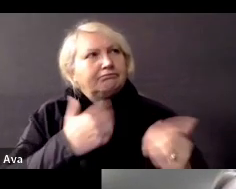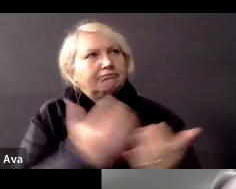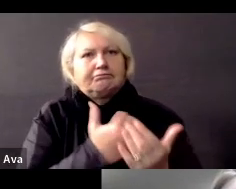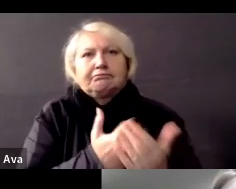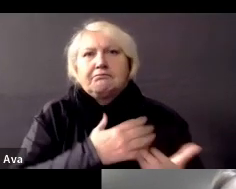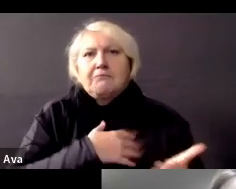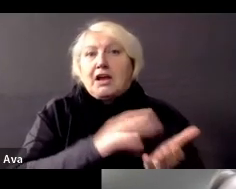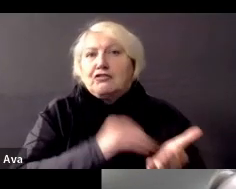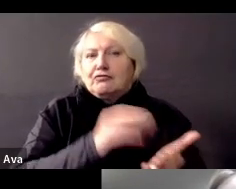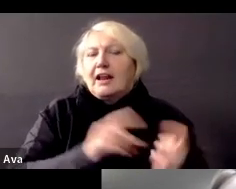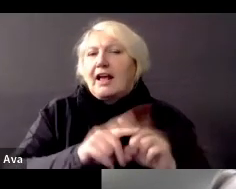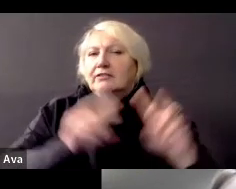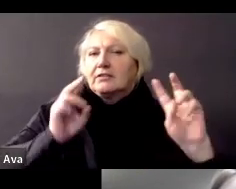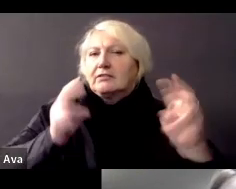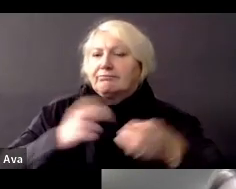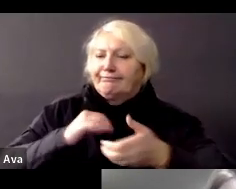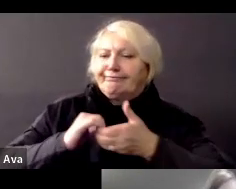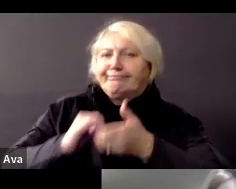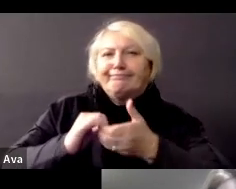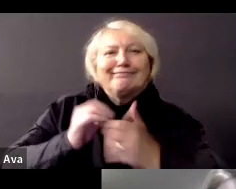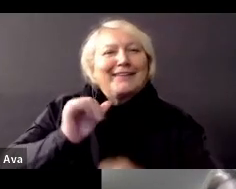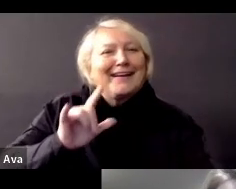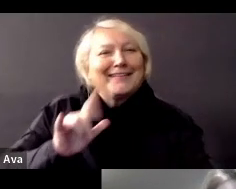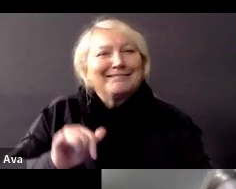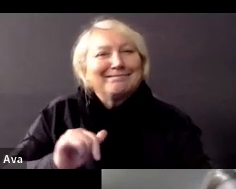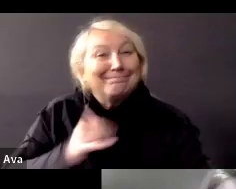an ally. Thank you.